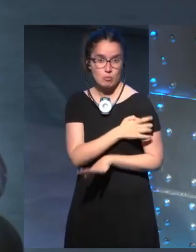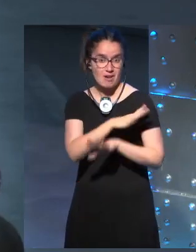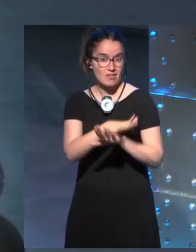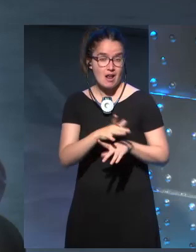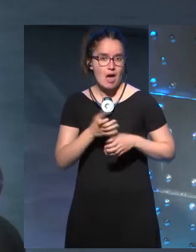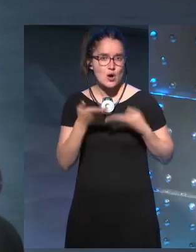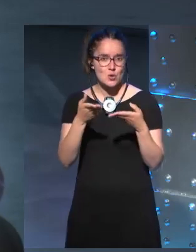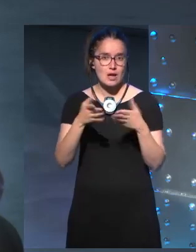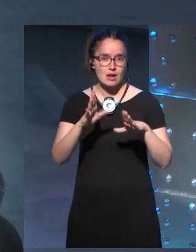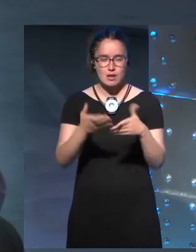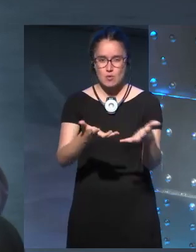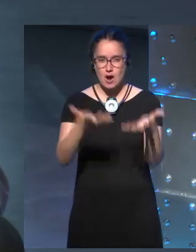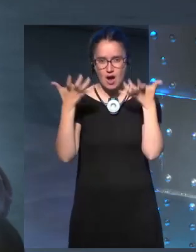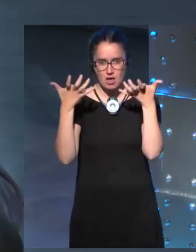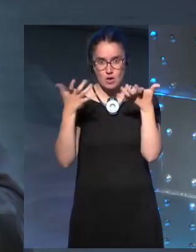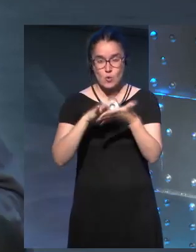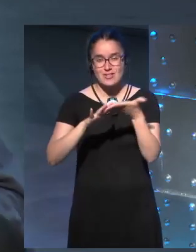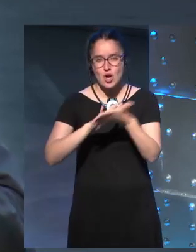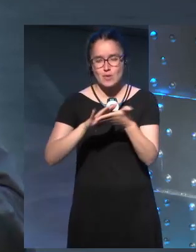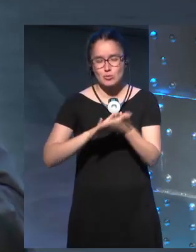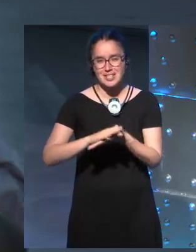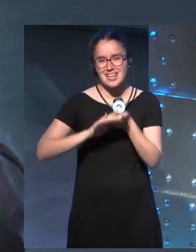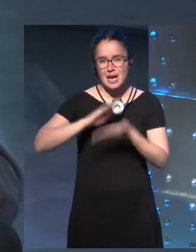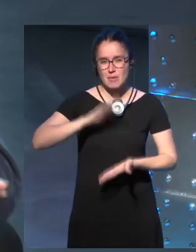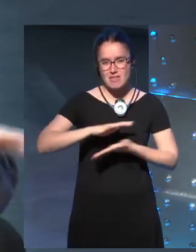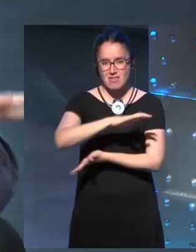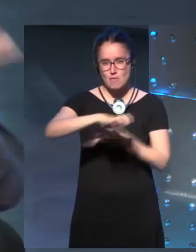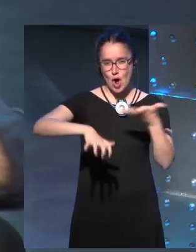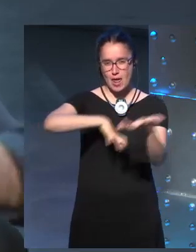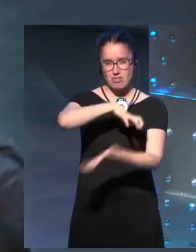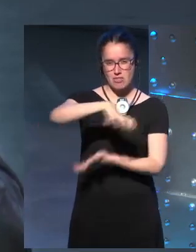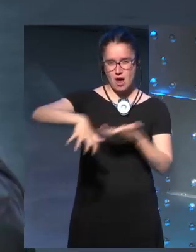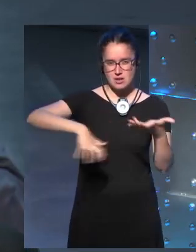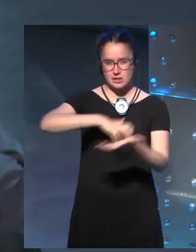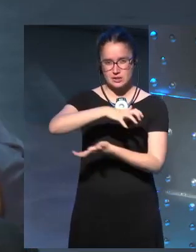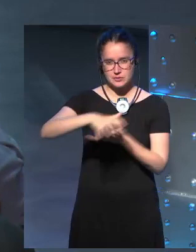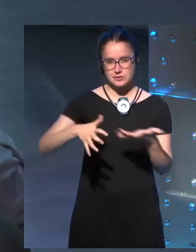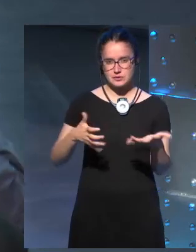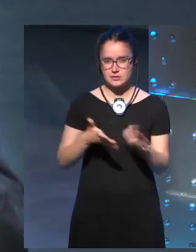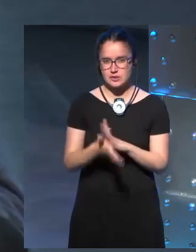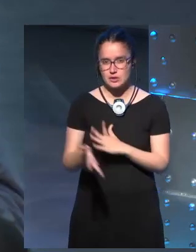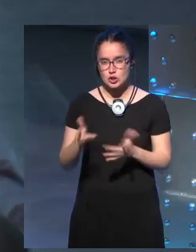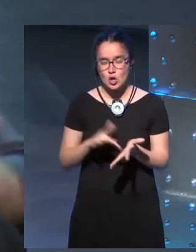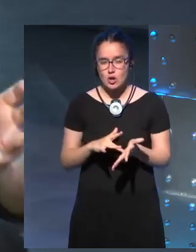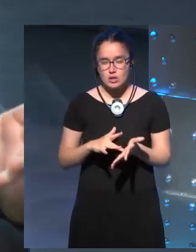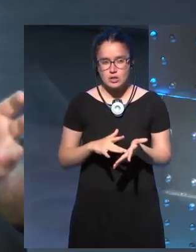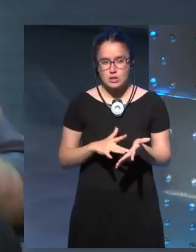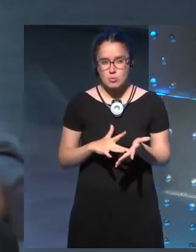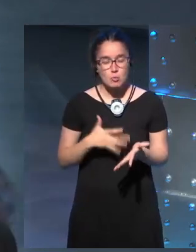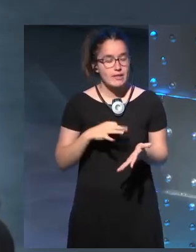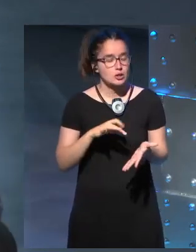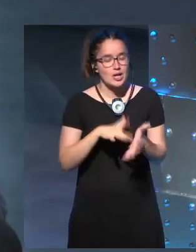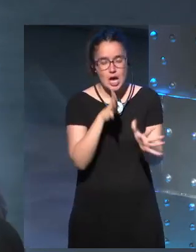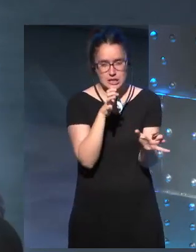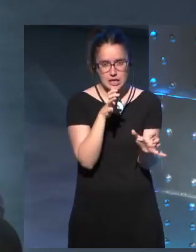this extraordinary capacity for violence. He's going to tear things to, something terrible could happen. He's controlled